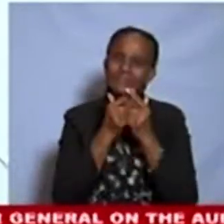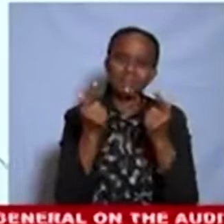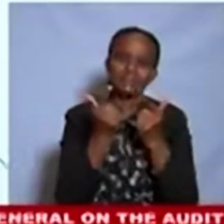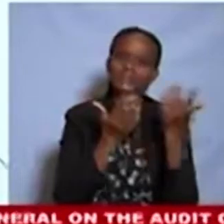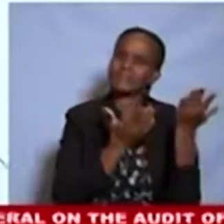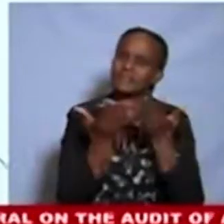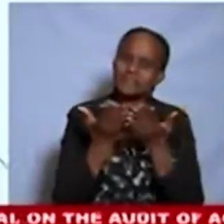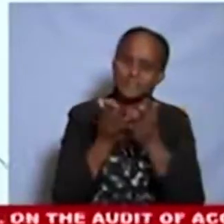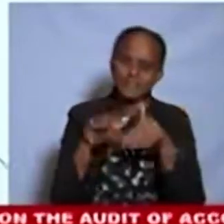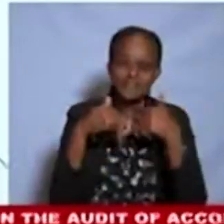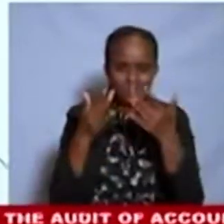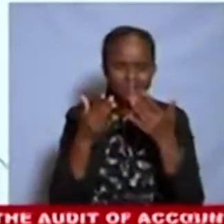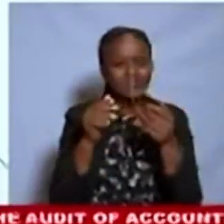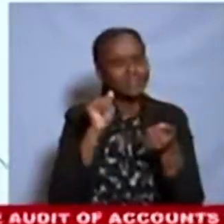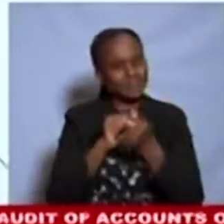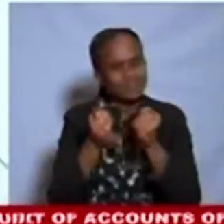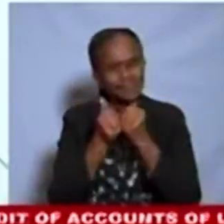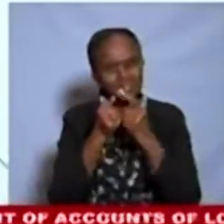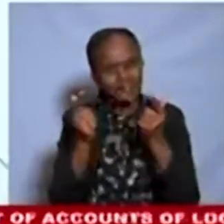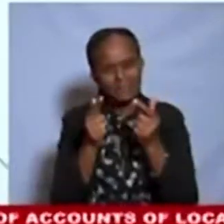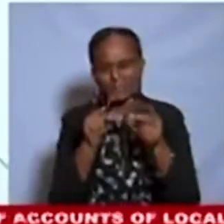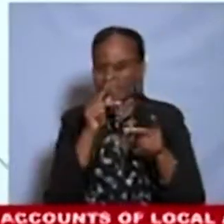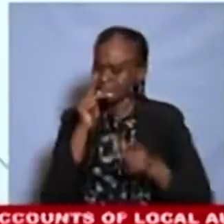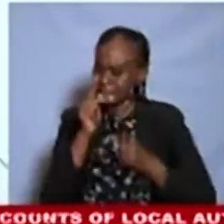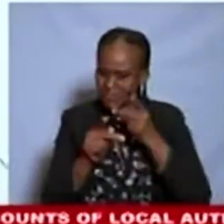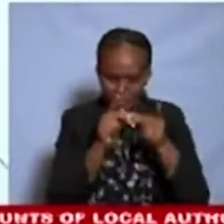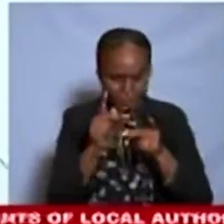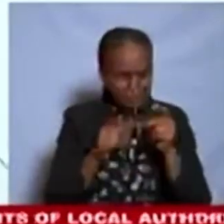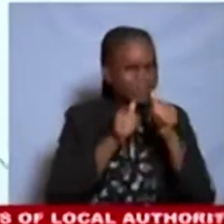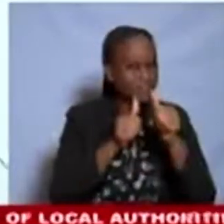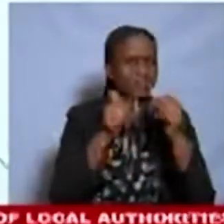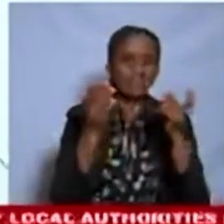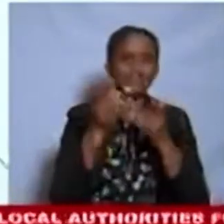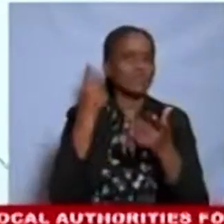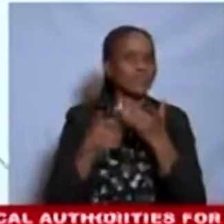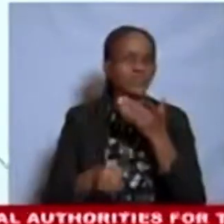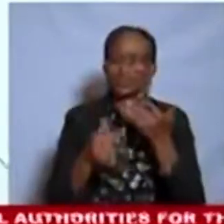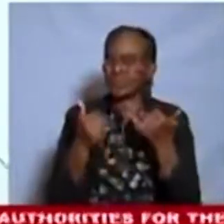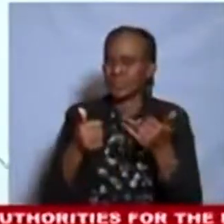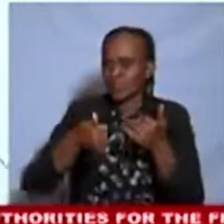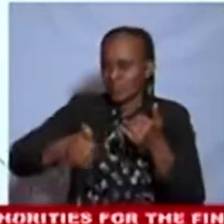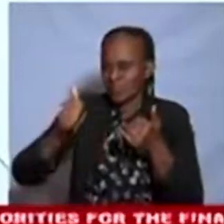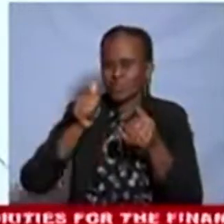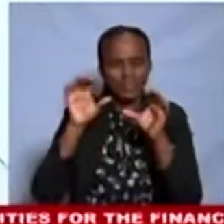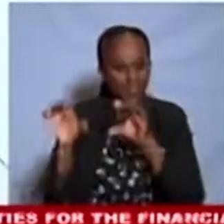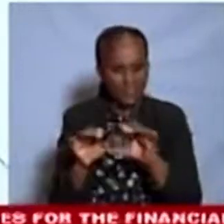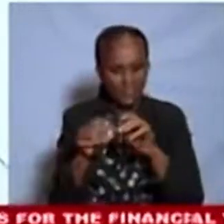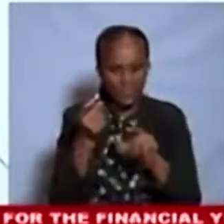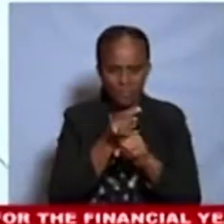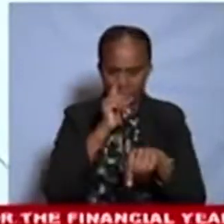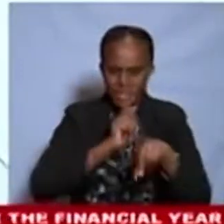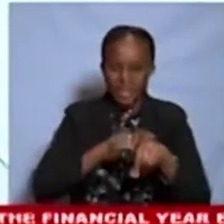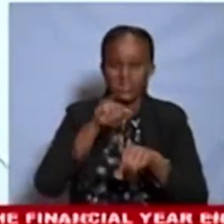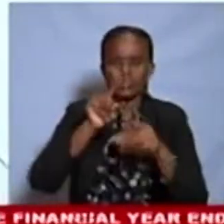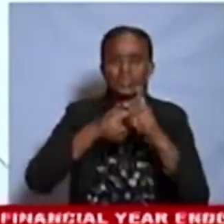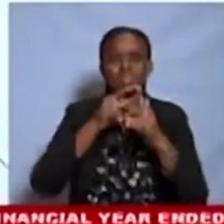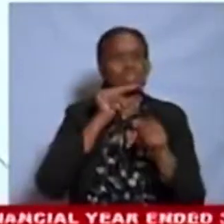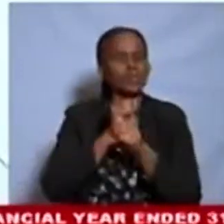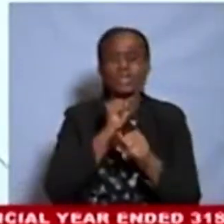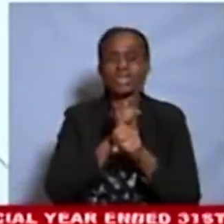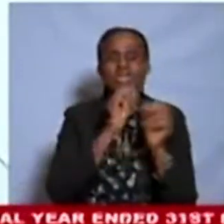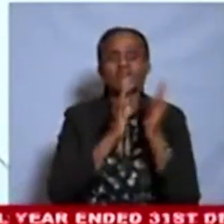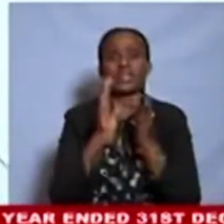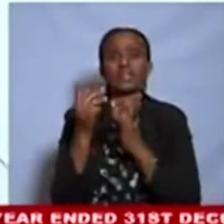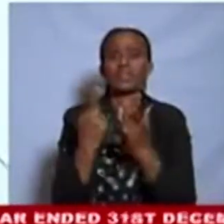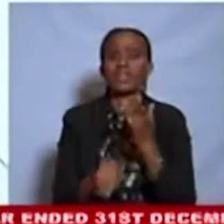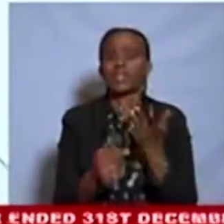Service delivery is at stake. Procedure is not being followed. What is it that we have done since you came? What have you put in